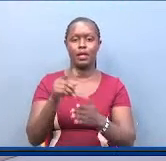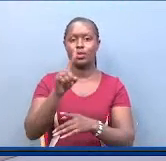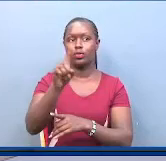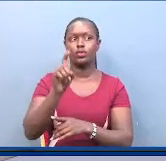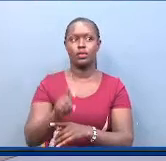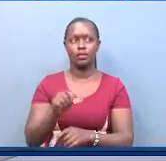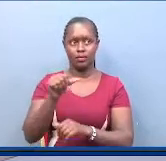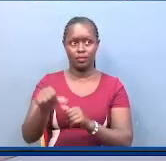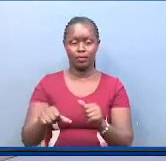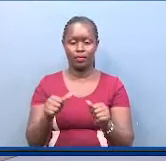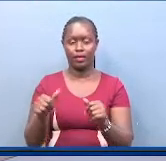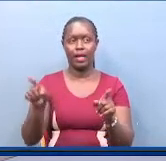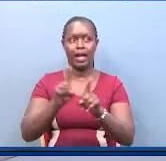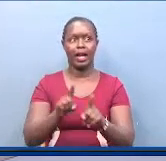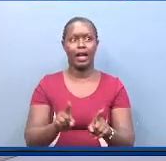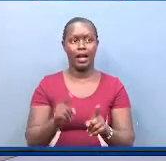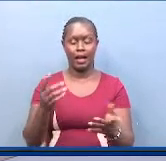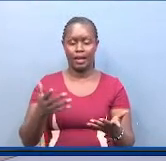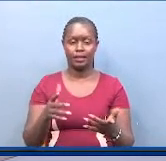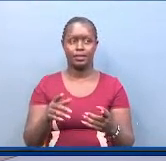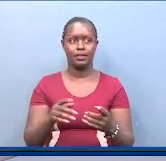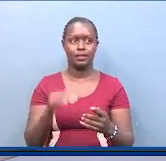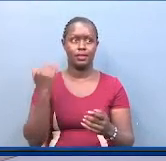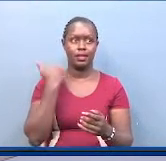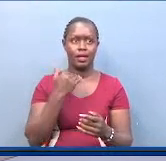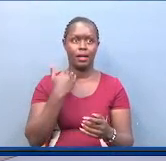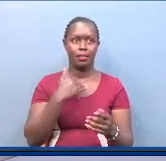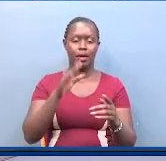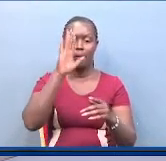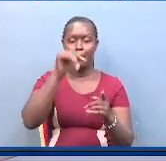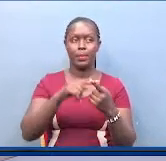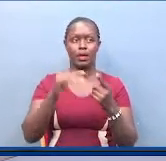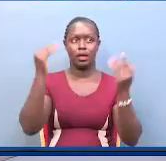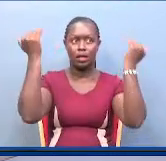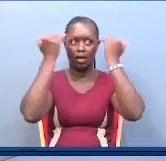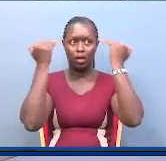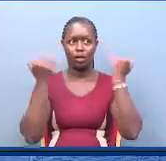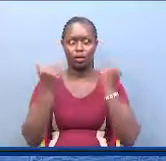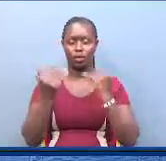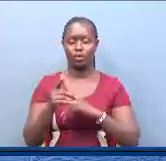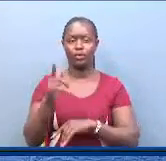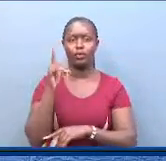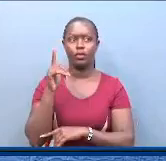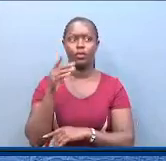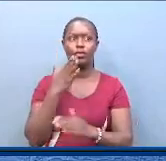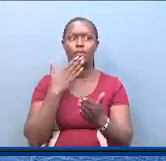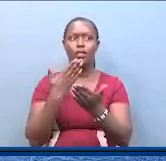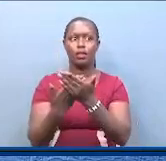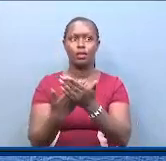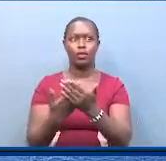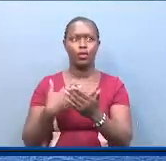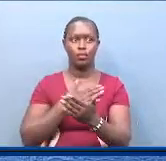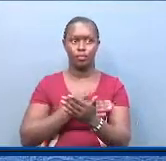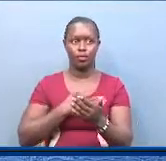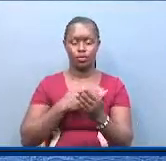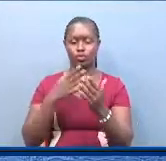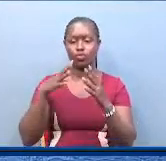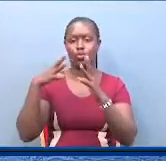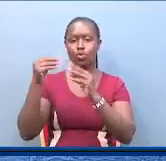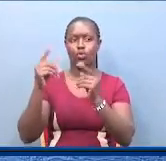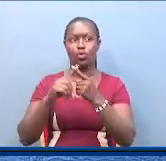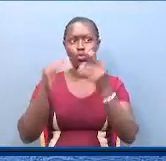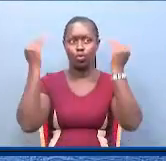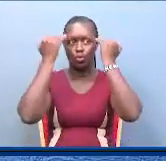questionably received as proceeds of crime? Thank you. By a court of law. Thank you that you've asked that question. Please go to court and follow the